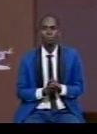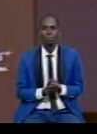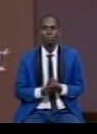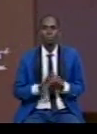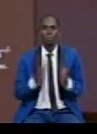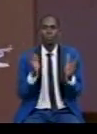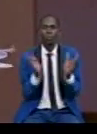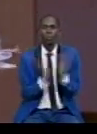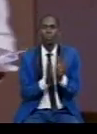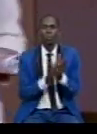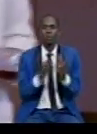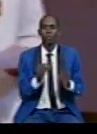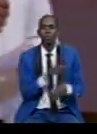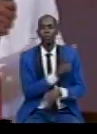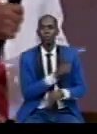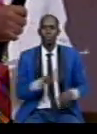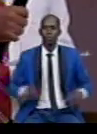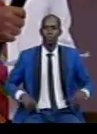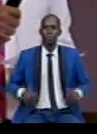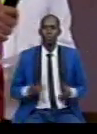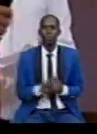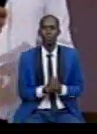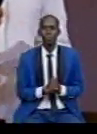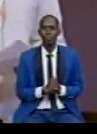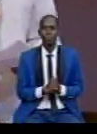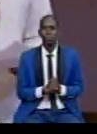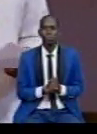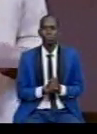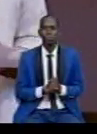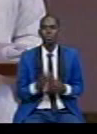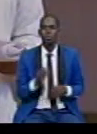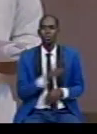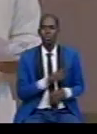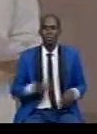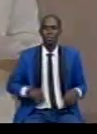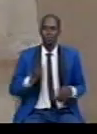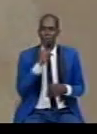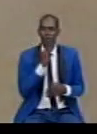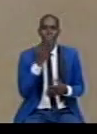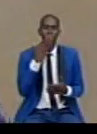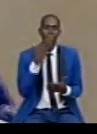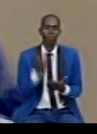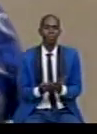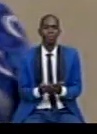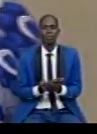the Lord! The Lord is good.